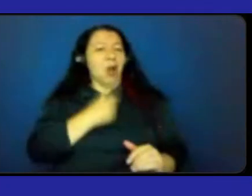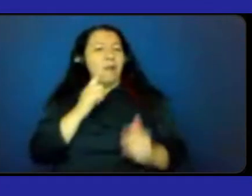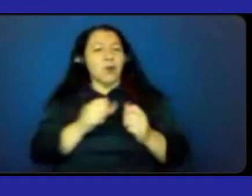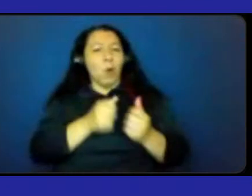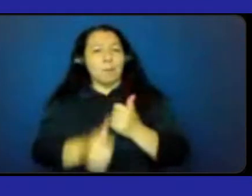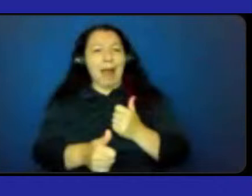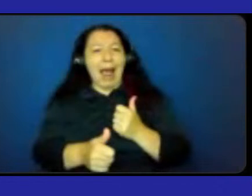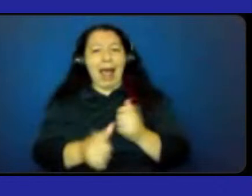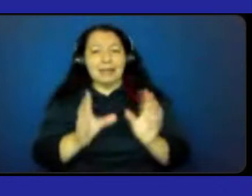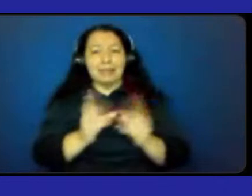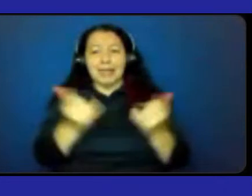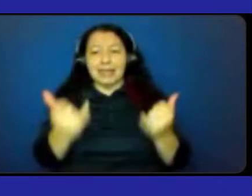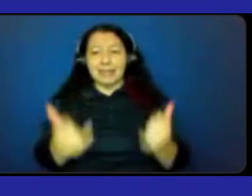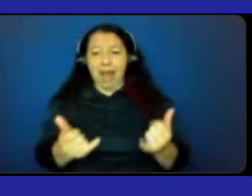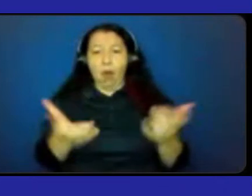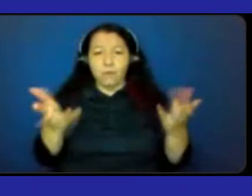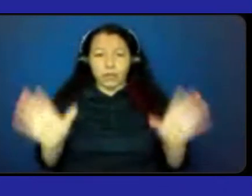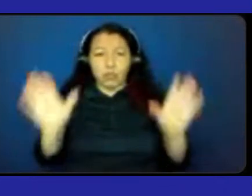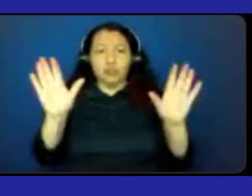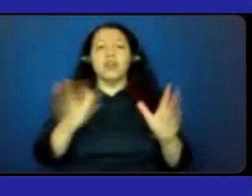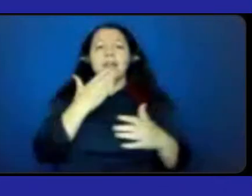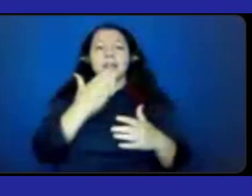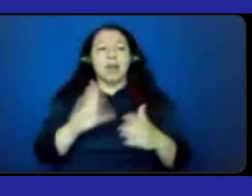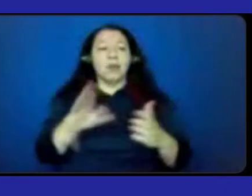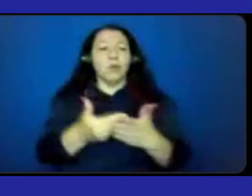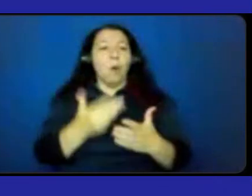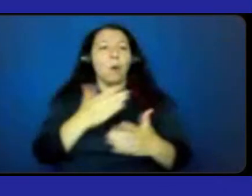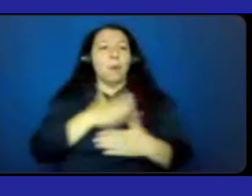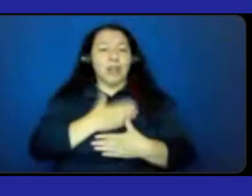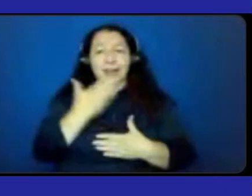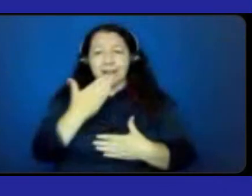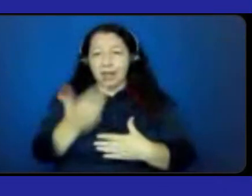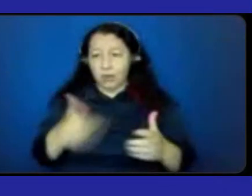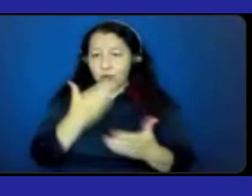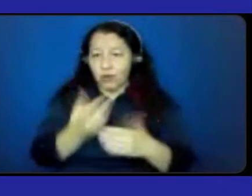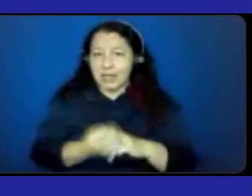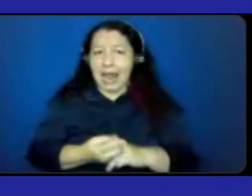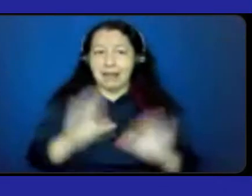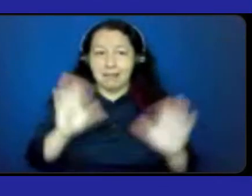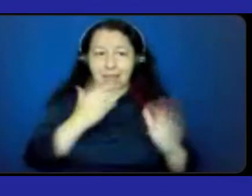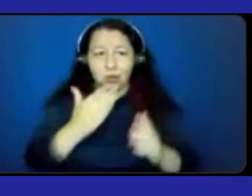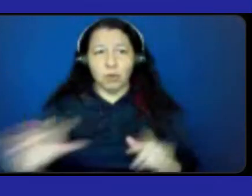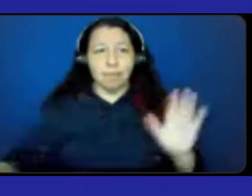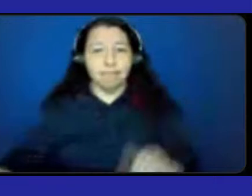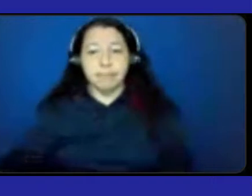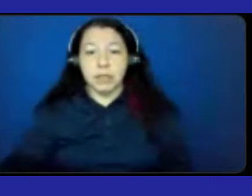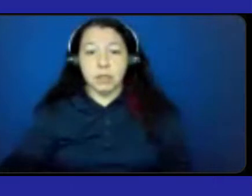over, but the meeting is now adjourned. Thank you all. Appreciate it. Thank you. Have a good Thank day. you. Bye.